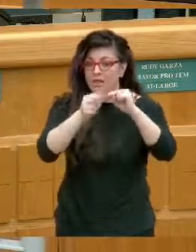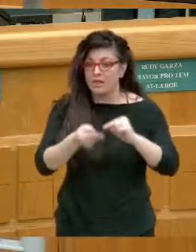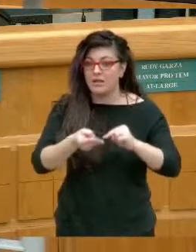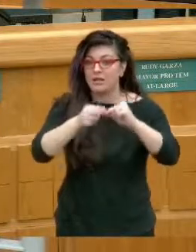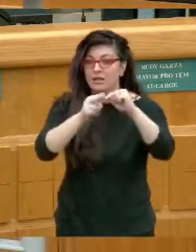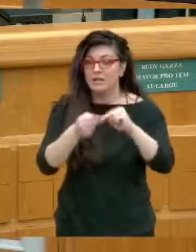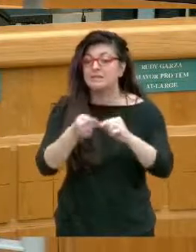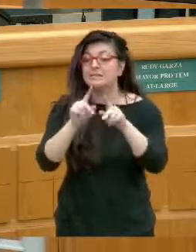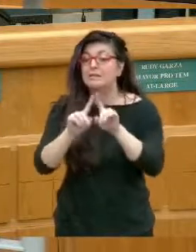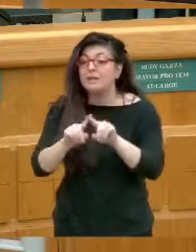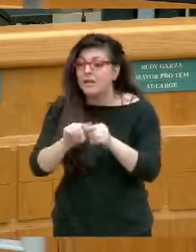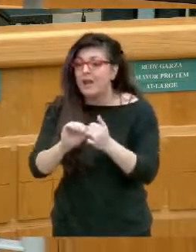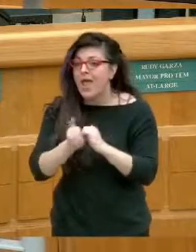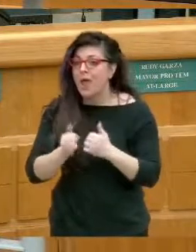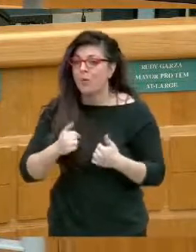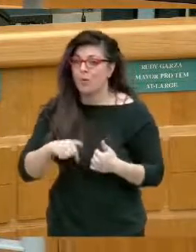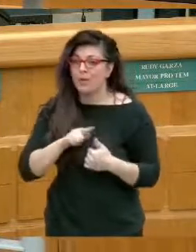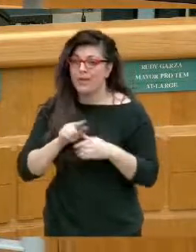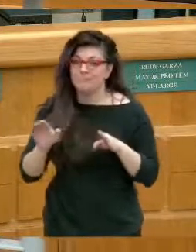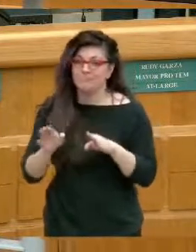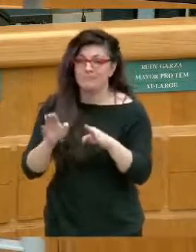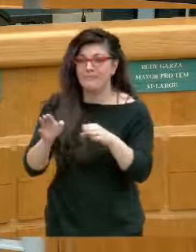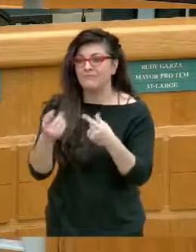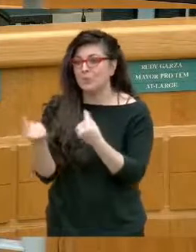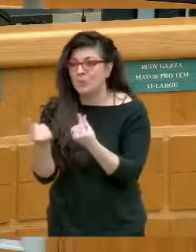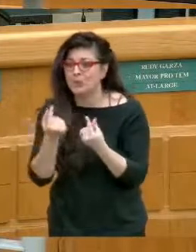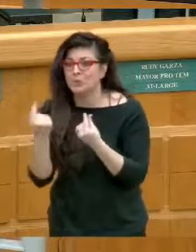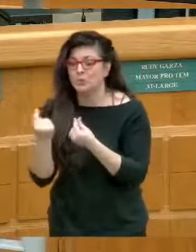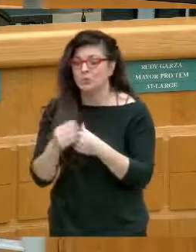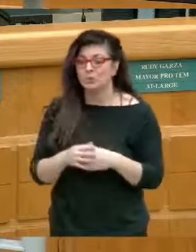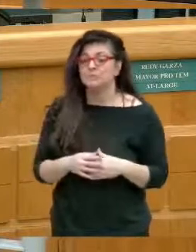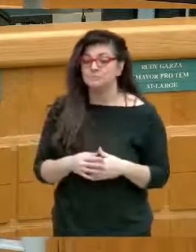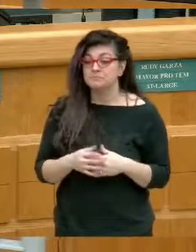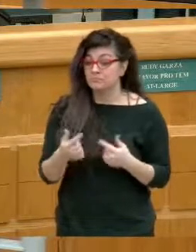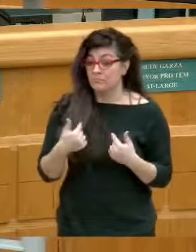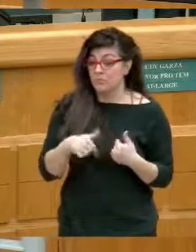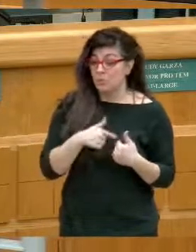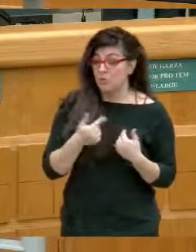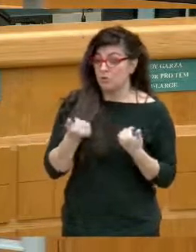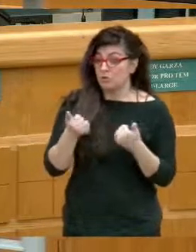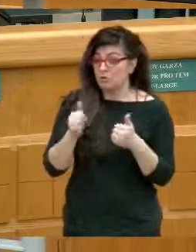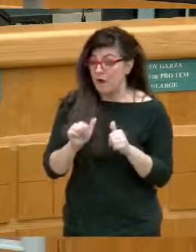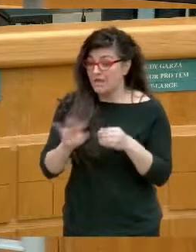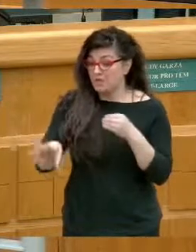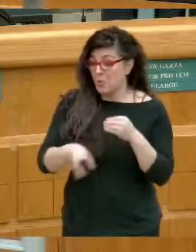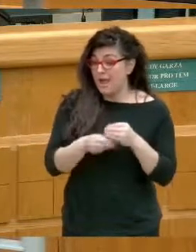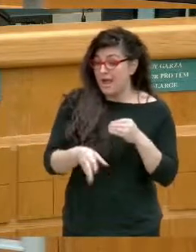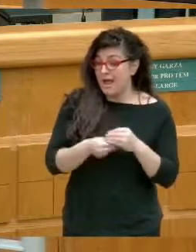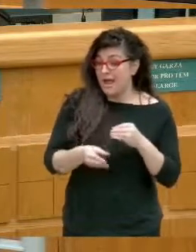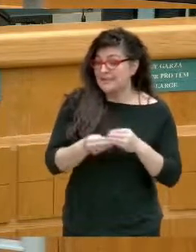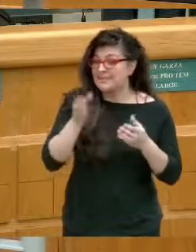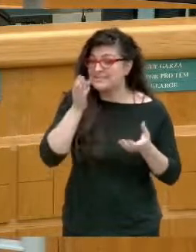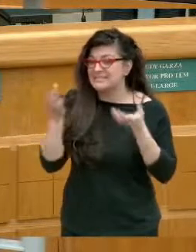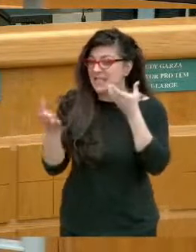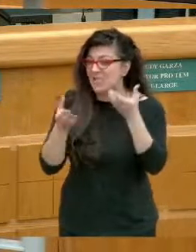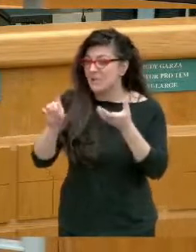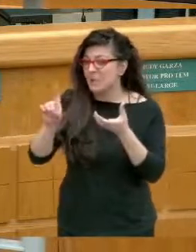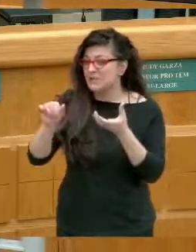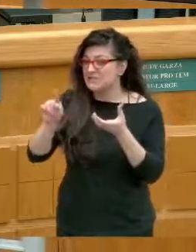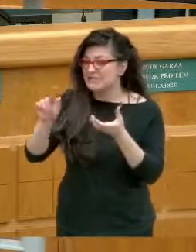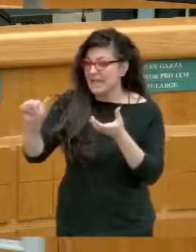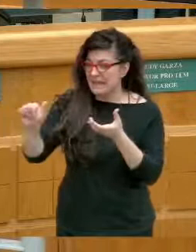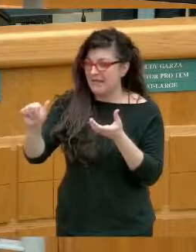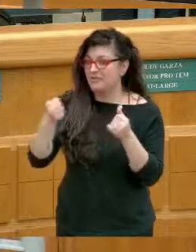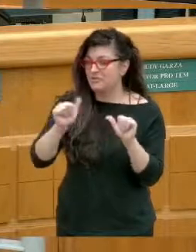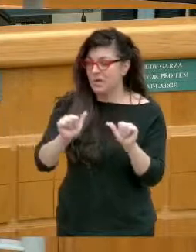of the intervention. One thing that we're going to do is we're working on getting cell phone data integrated into this so there can be a more